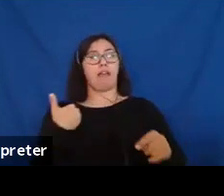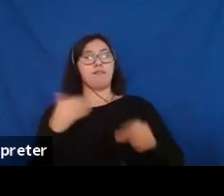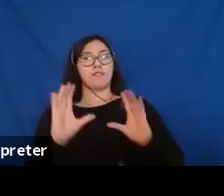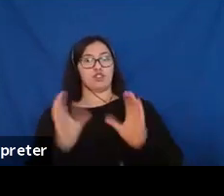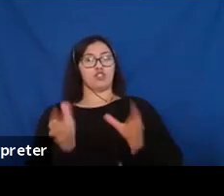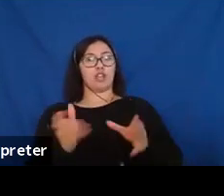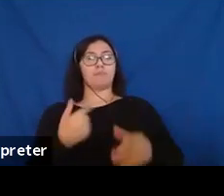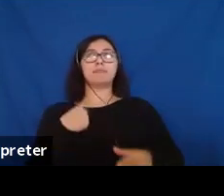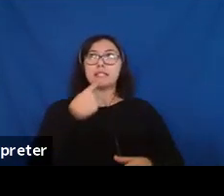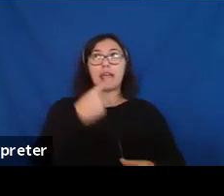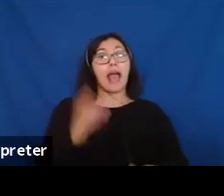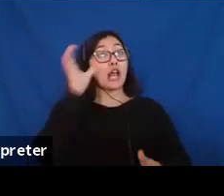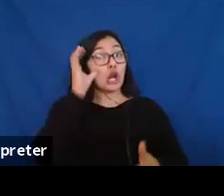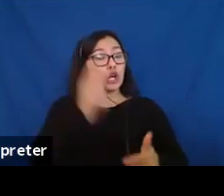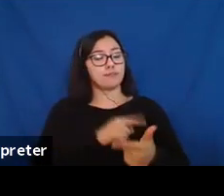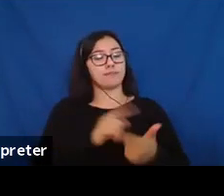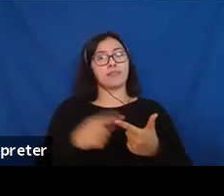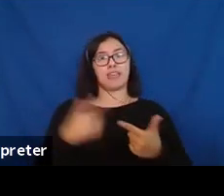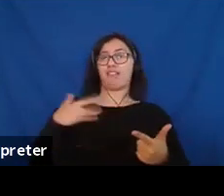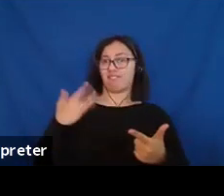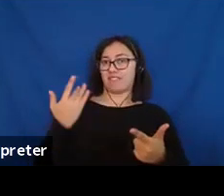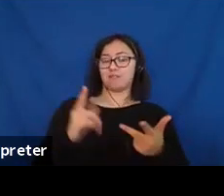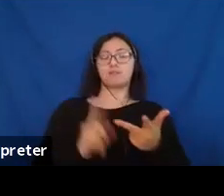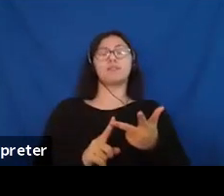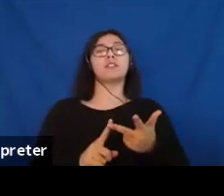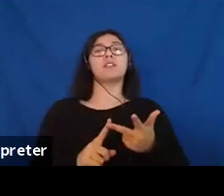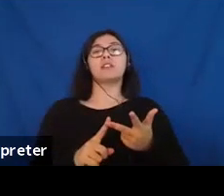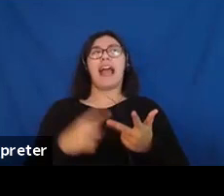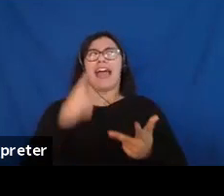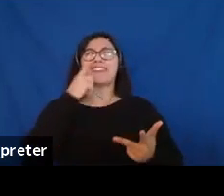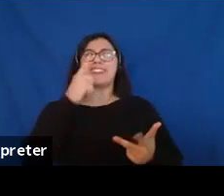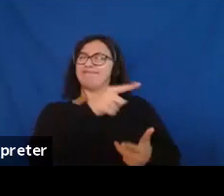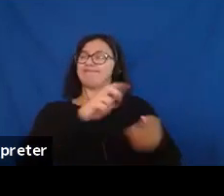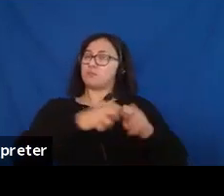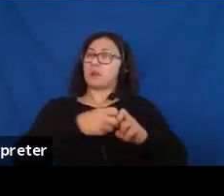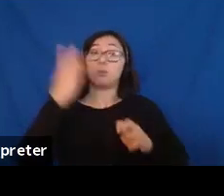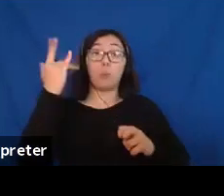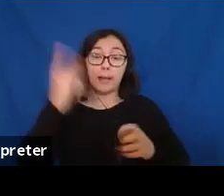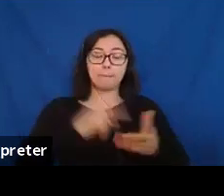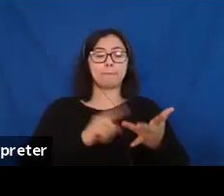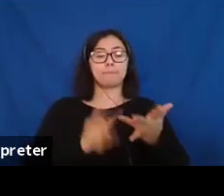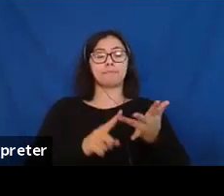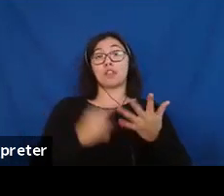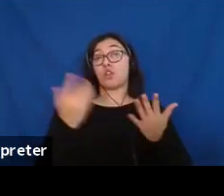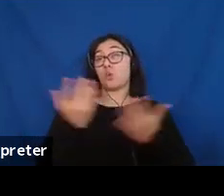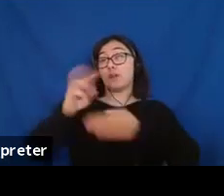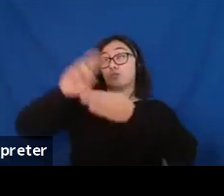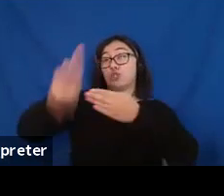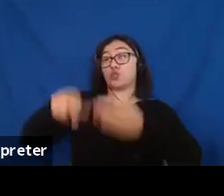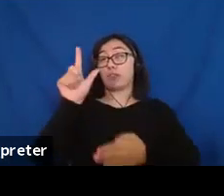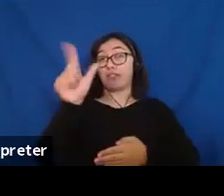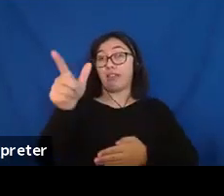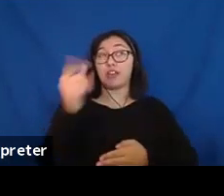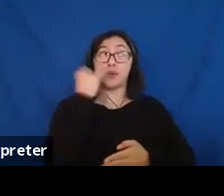heard. This is how it made me feel. This is why I think it's a problem. This is what I think the consequences may be